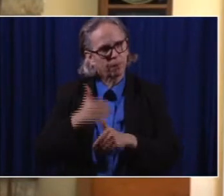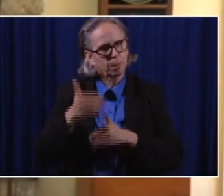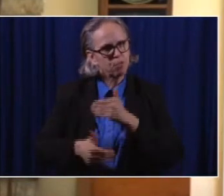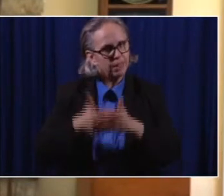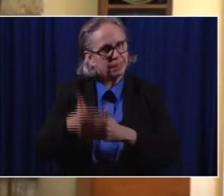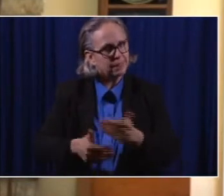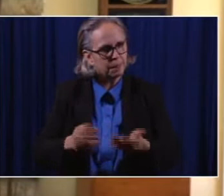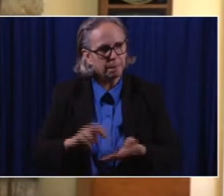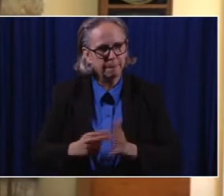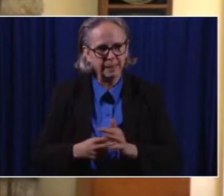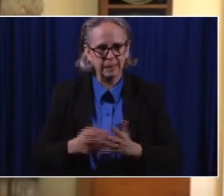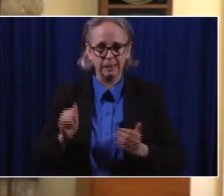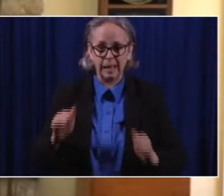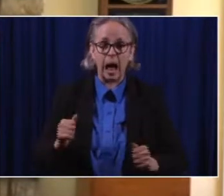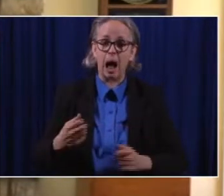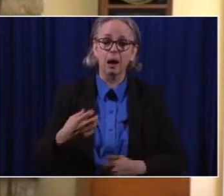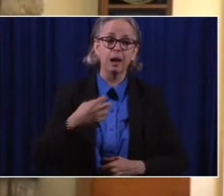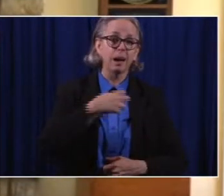or don't.